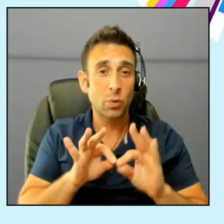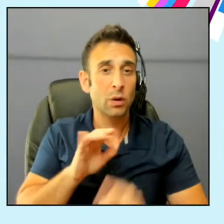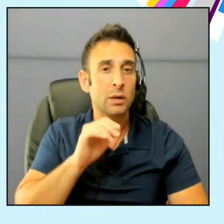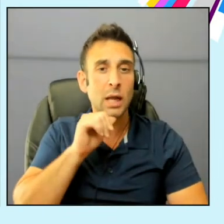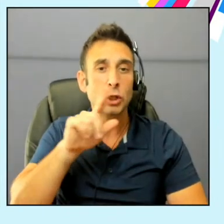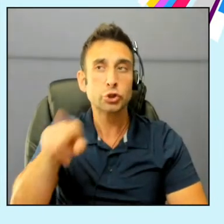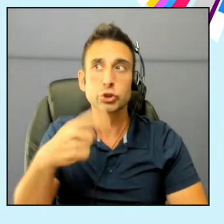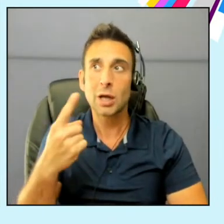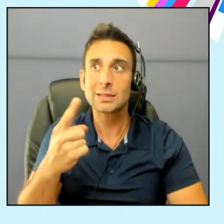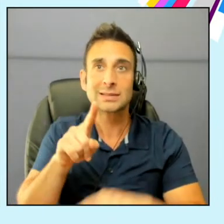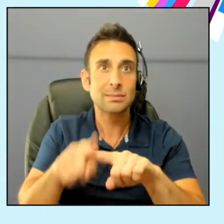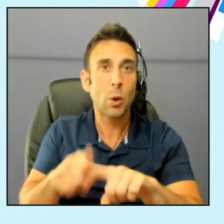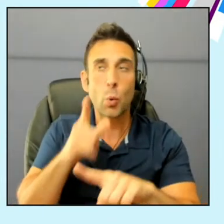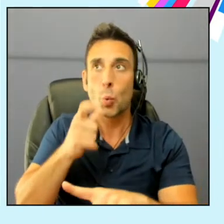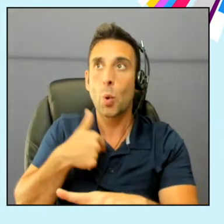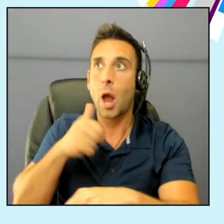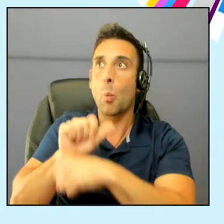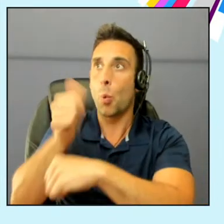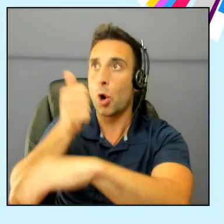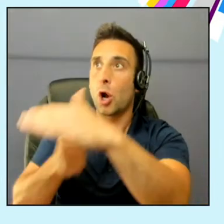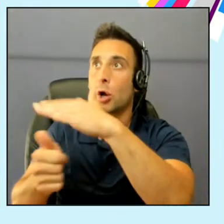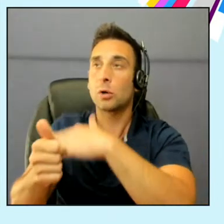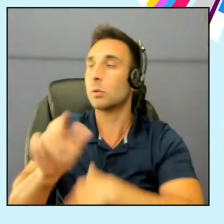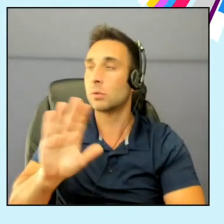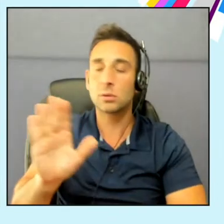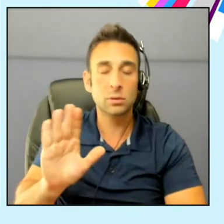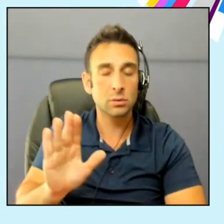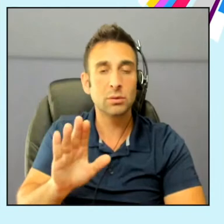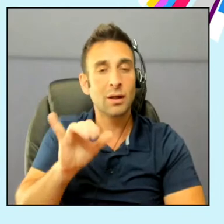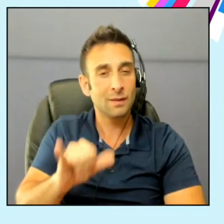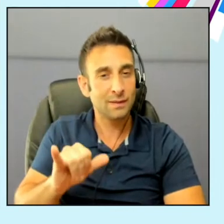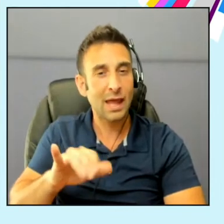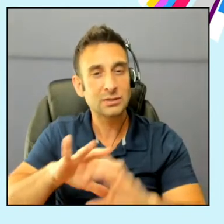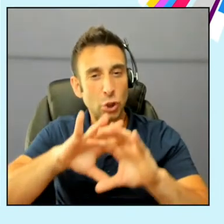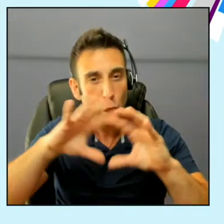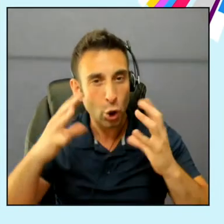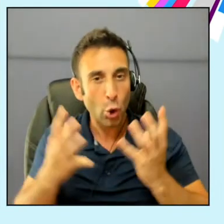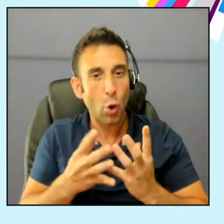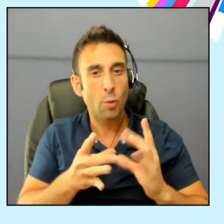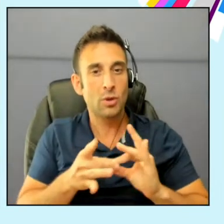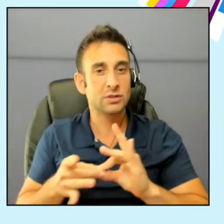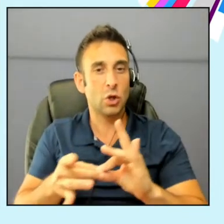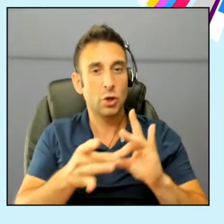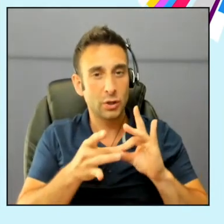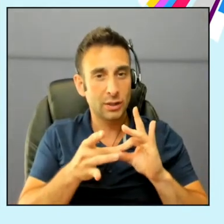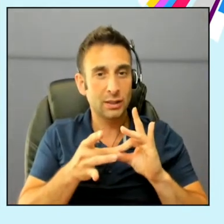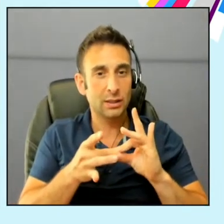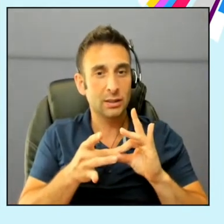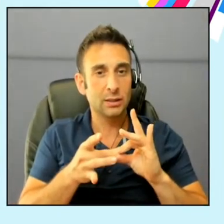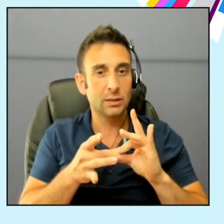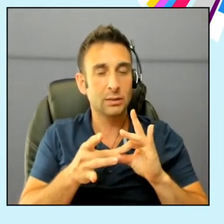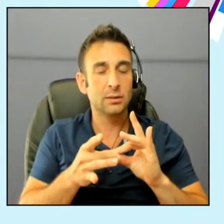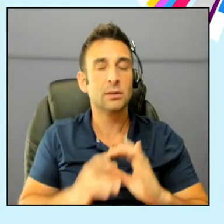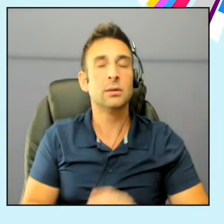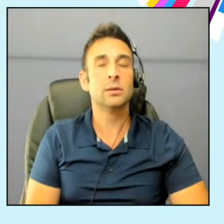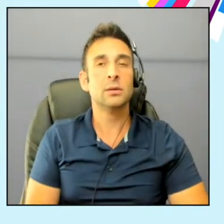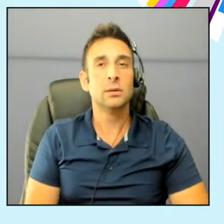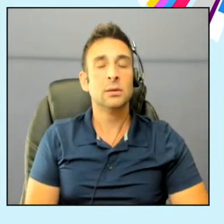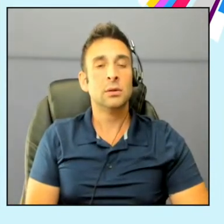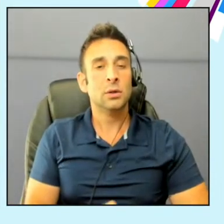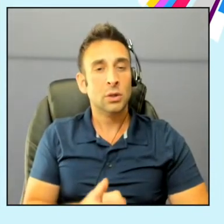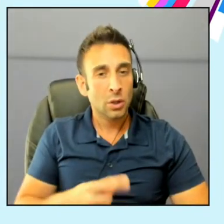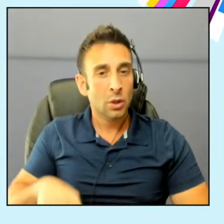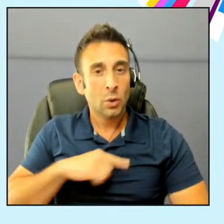employer, really. I think that's the global solidarity call. That's what's transnational, that we all stand up for one another